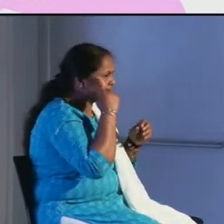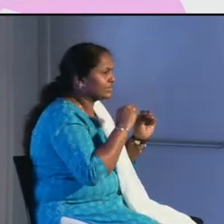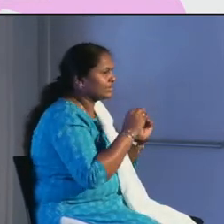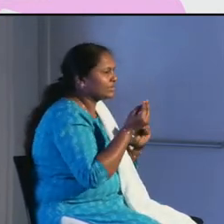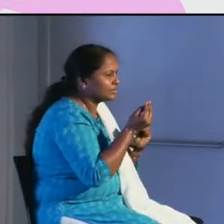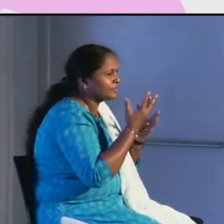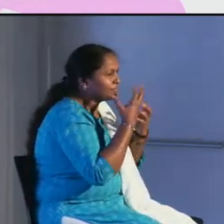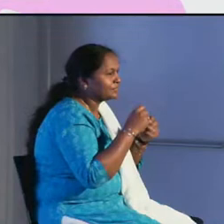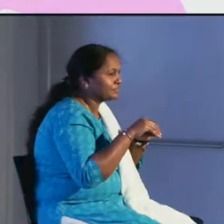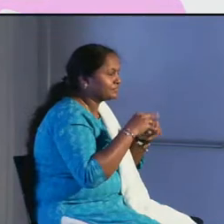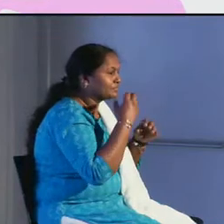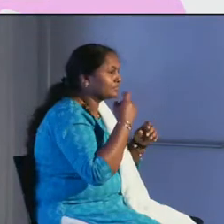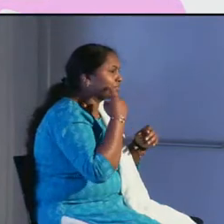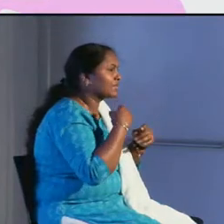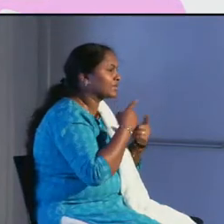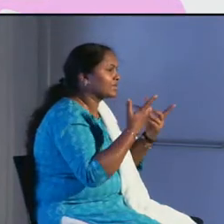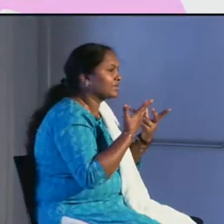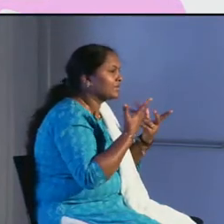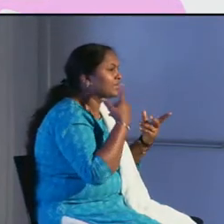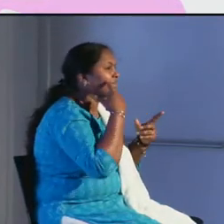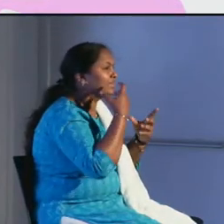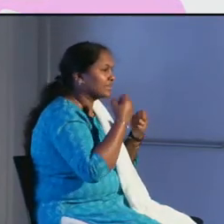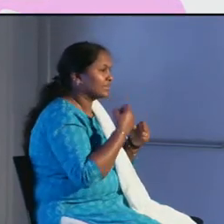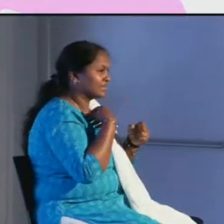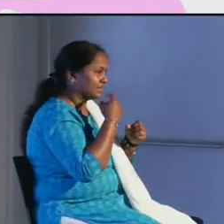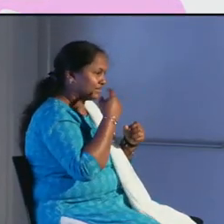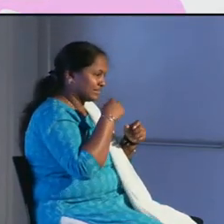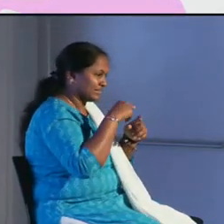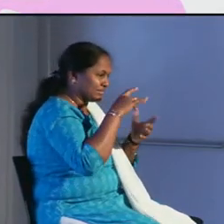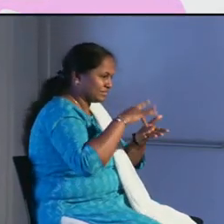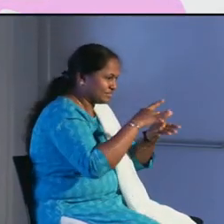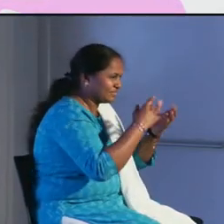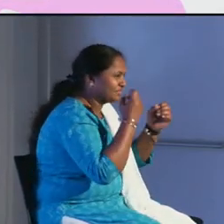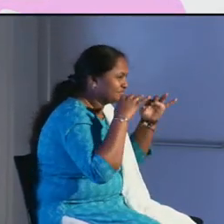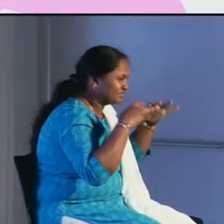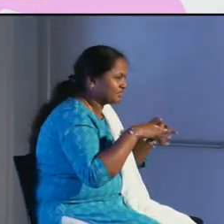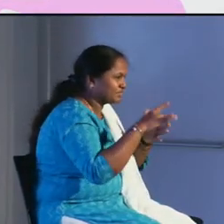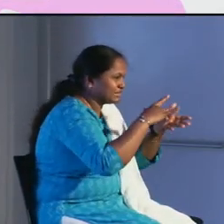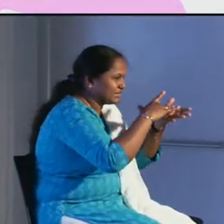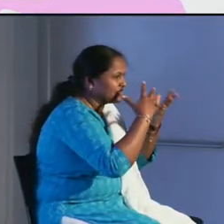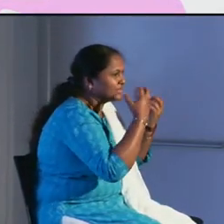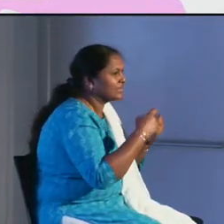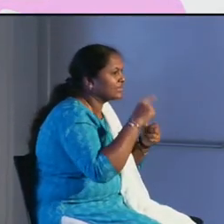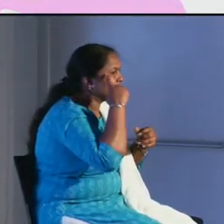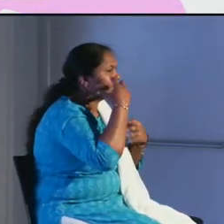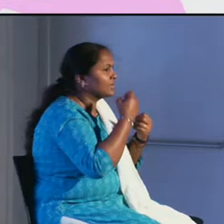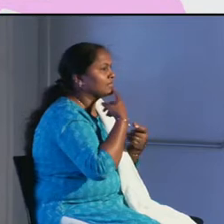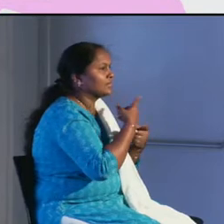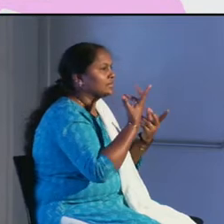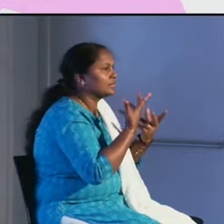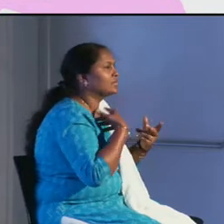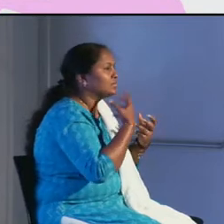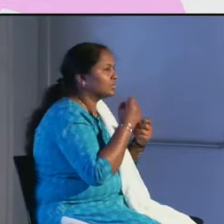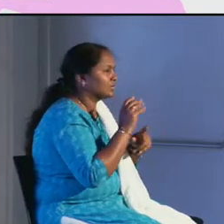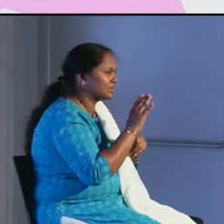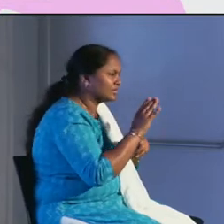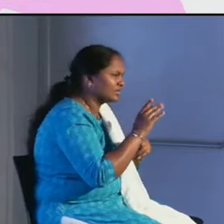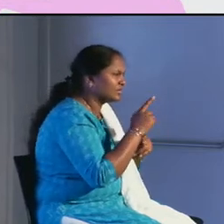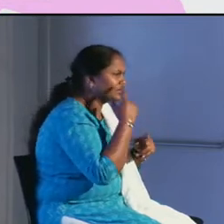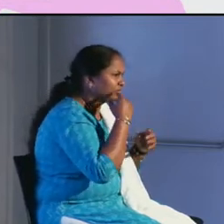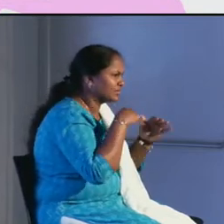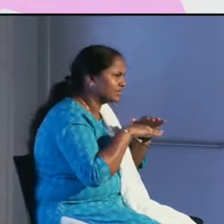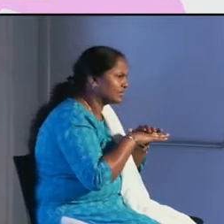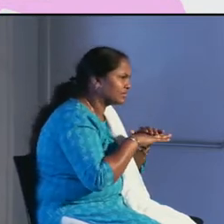movement. Let's join it and reclaim our rights on public spaces. Okay, so we don't have any reason over it. We don't have any